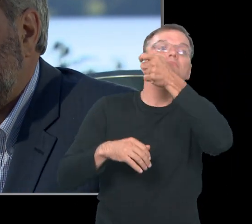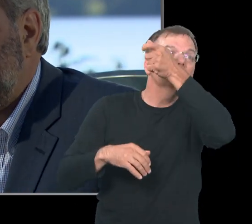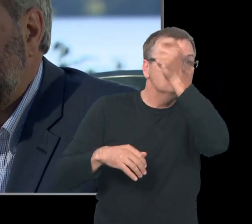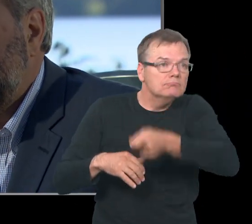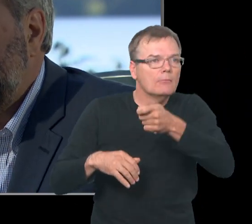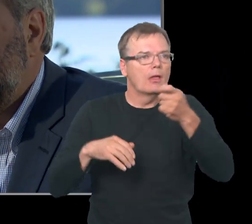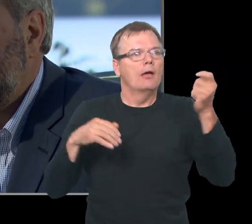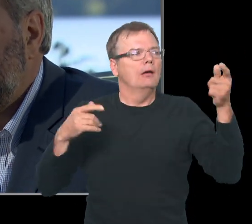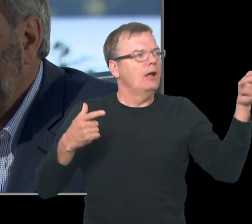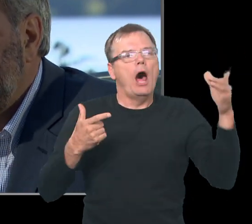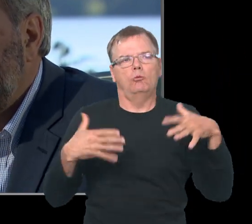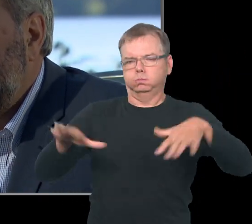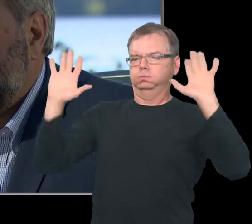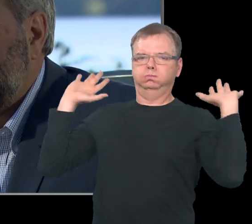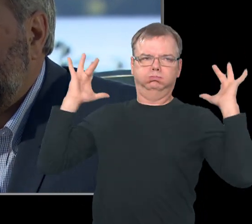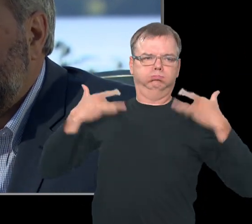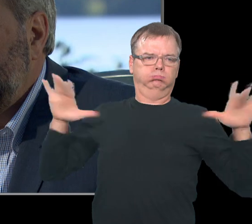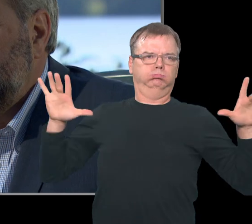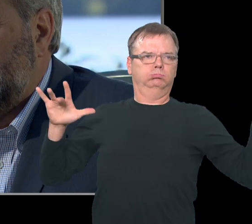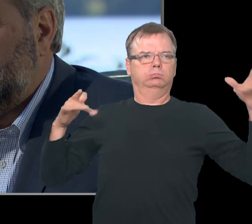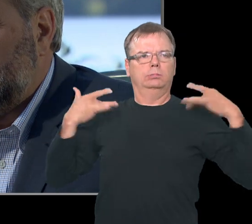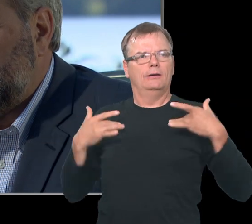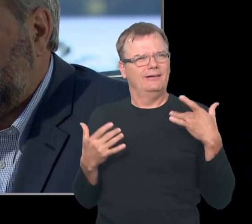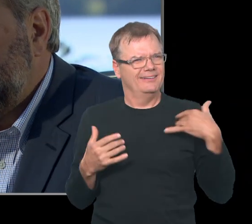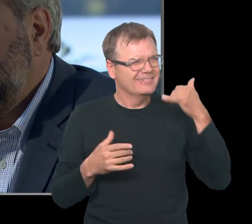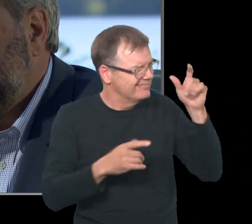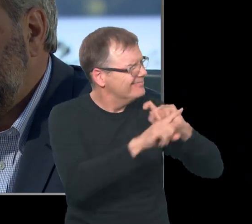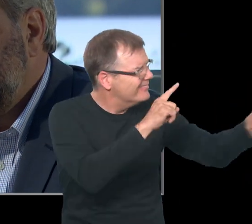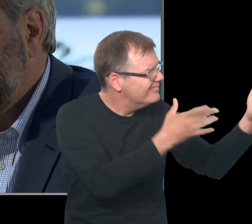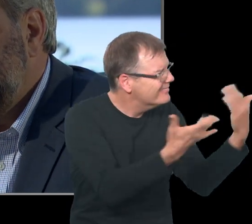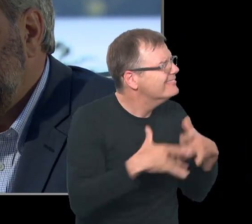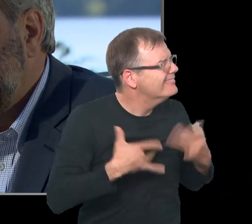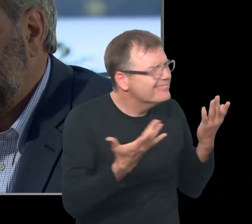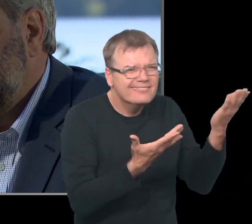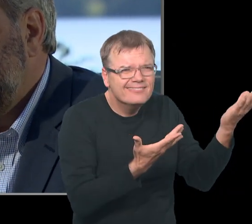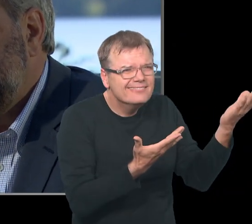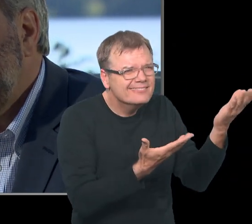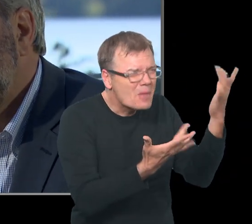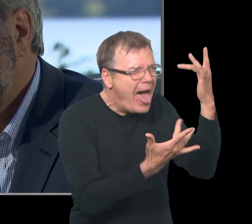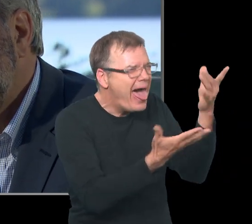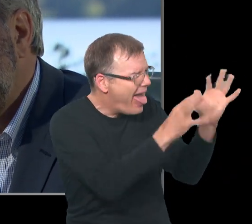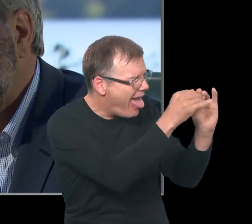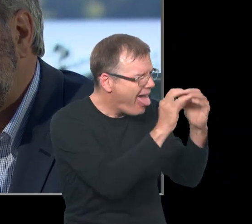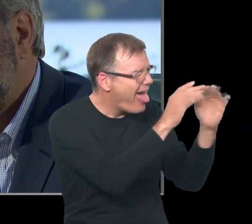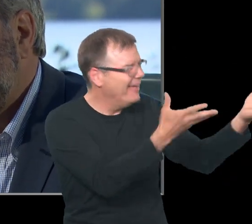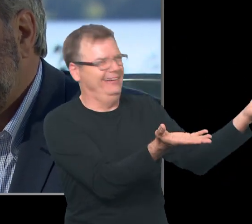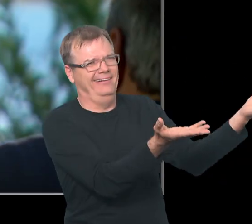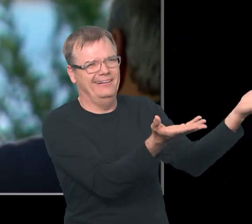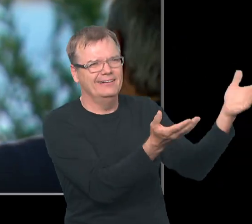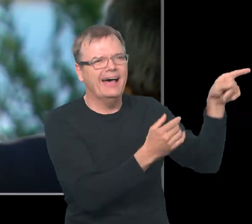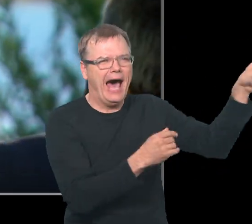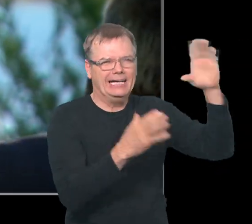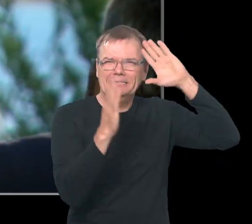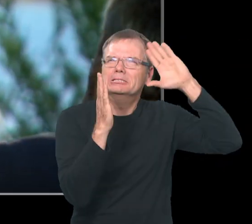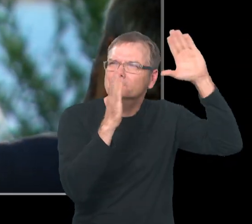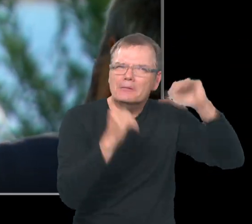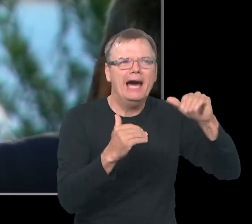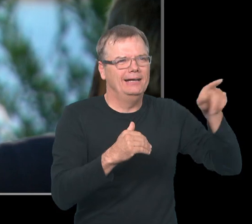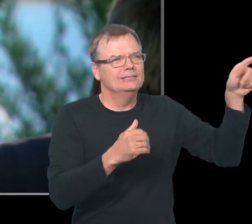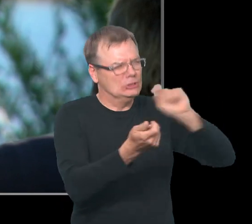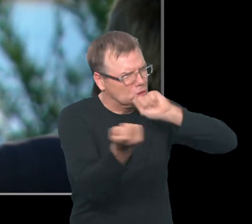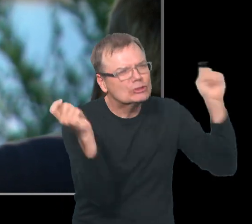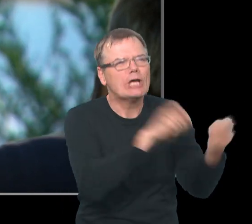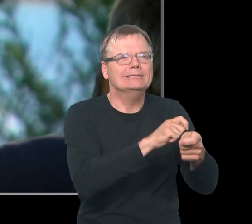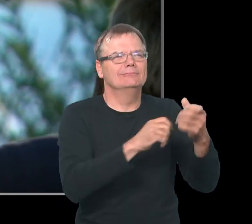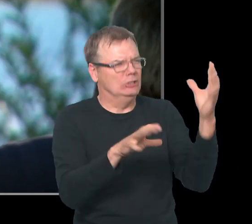threw in the towel after having gotten elected on a promise to either profoundly reform the Senate or get rid of it, and he was doing neither. But